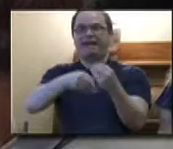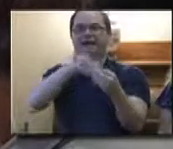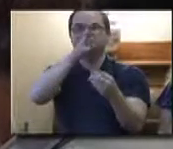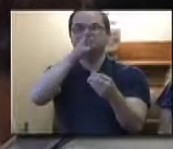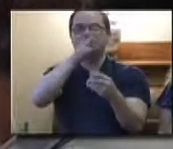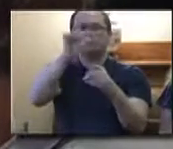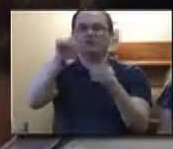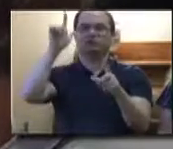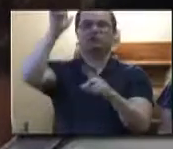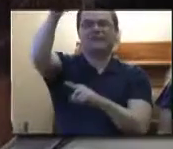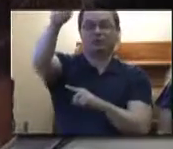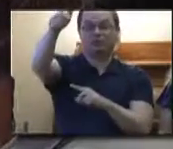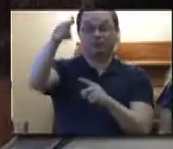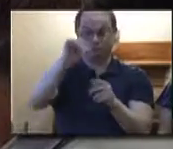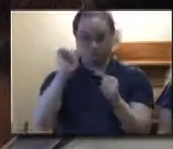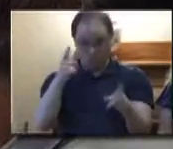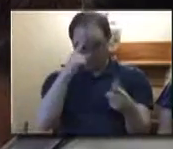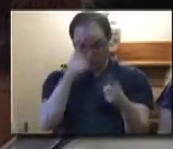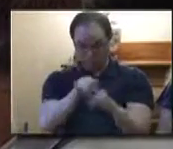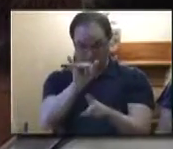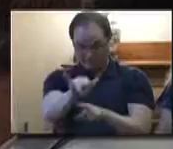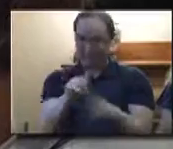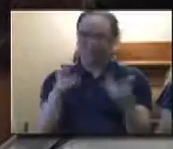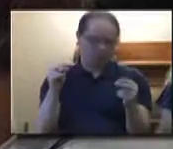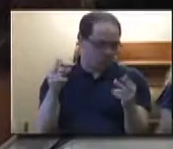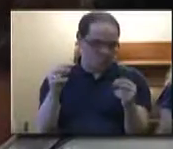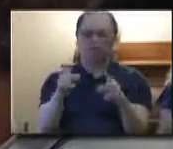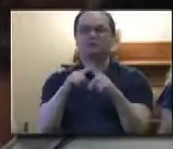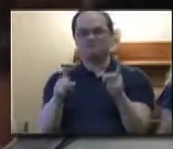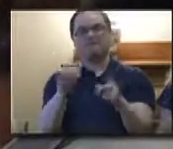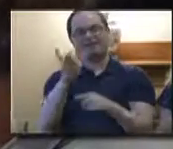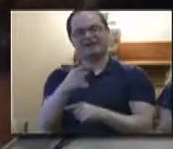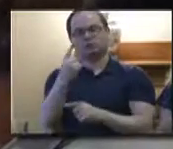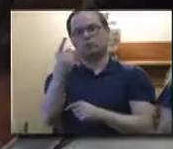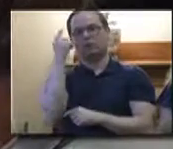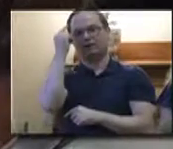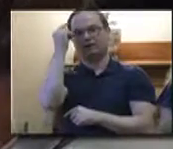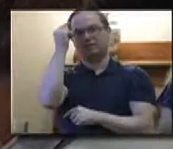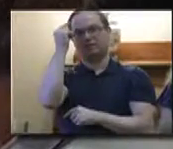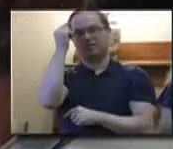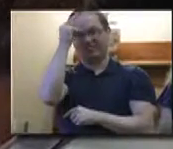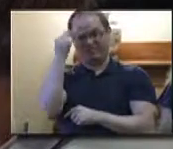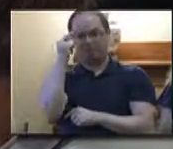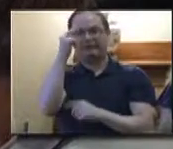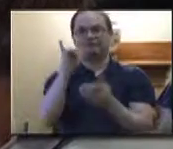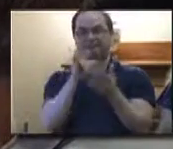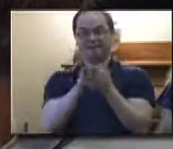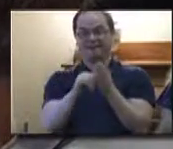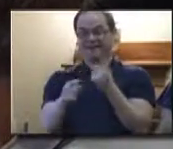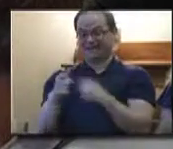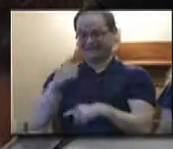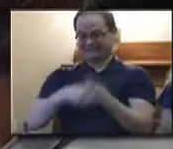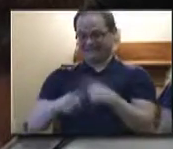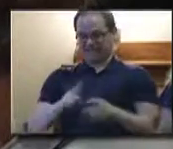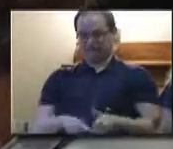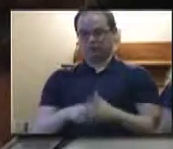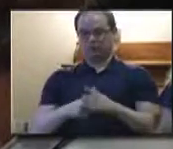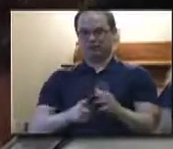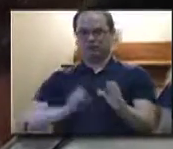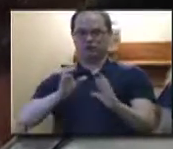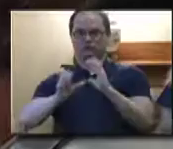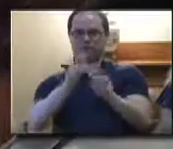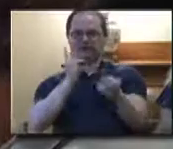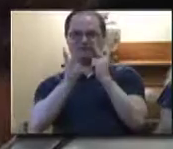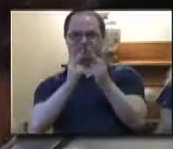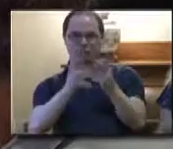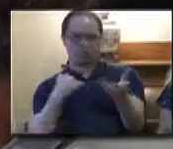to that. Now, not everybody agrees with that. But there is a theory that sign was the original because you could communicate